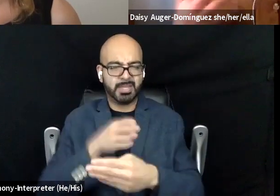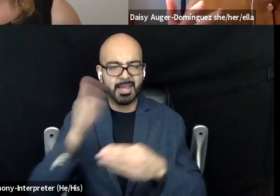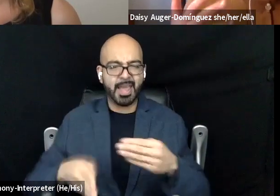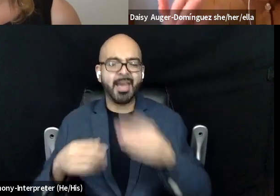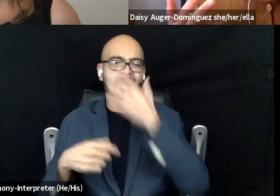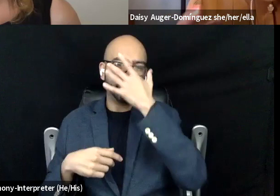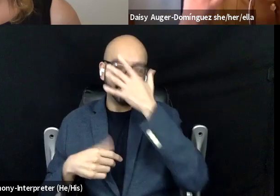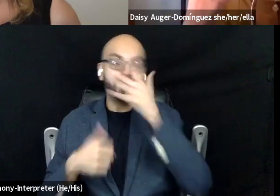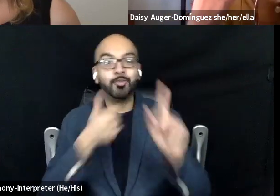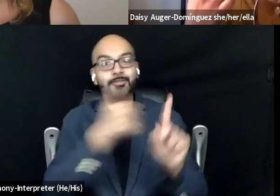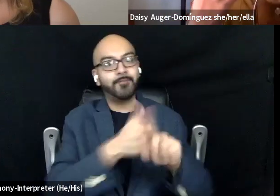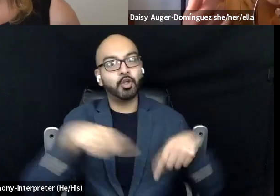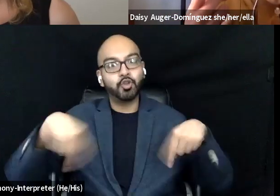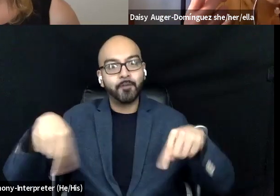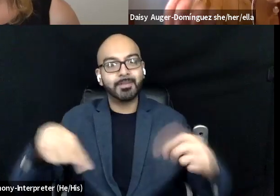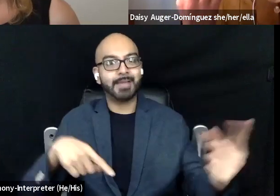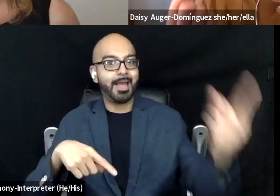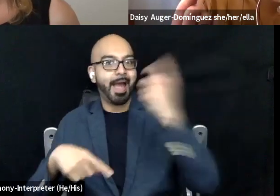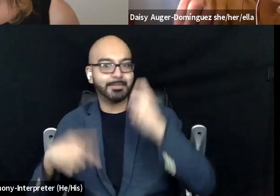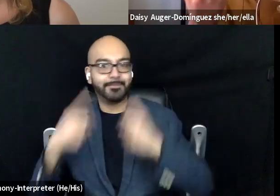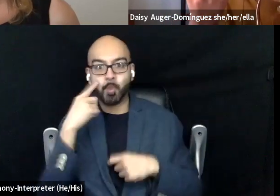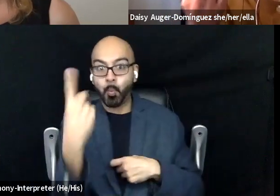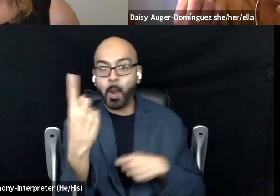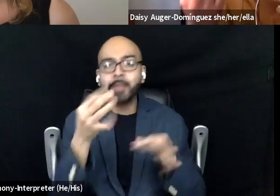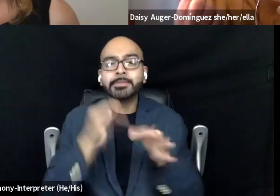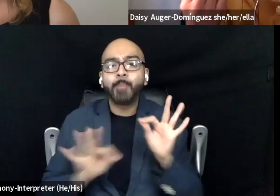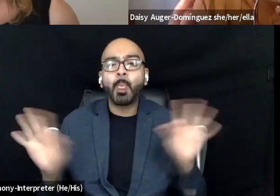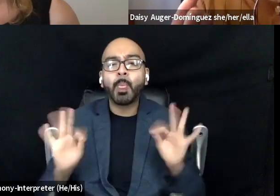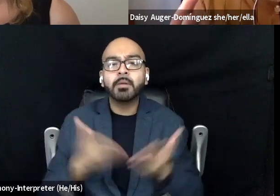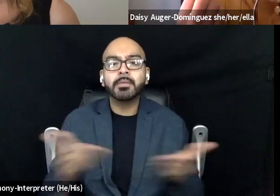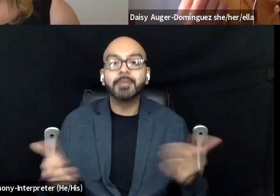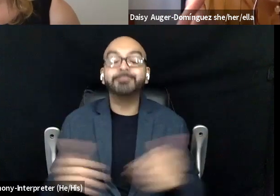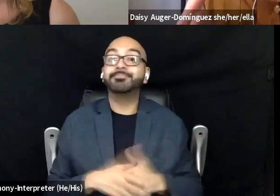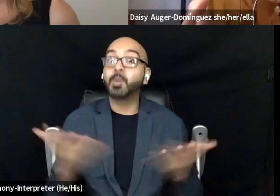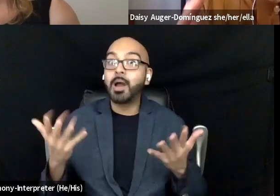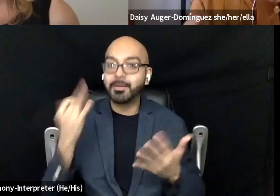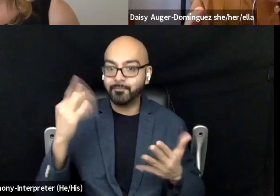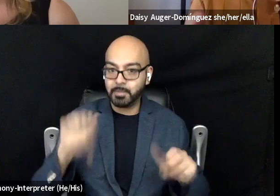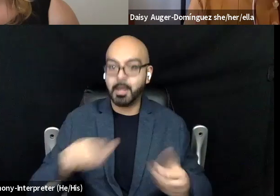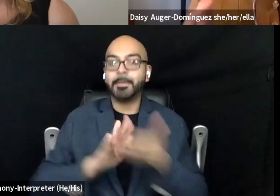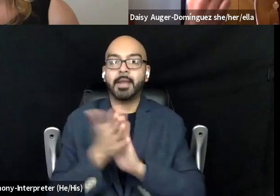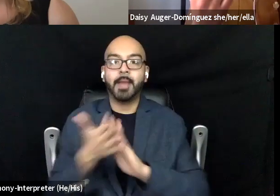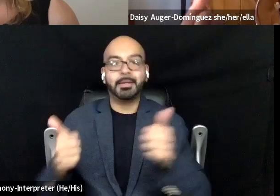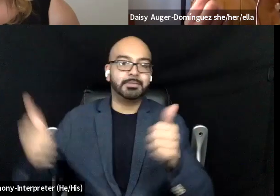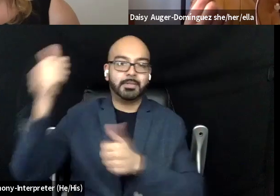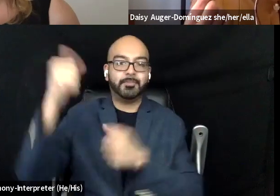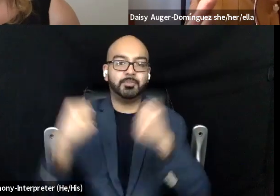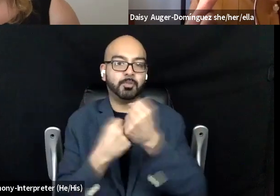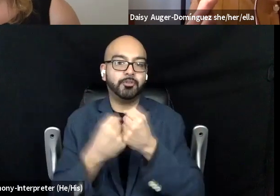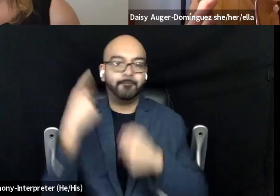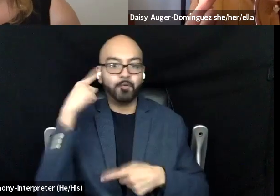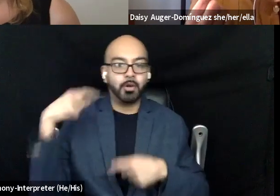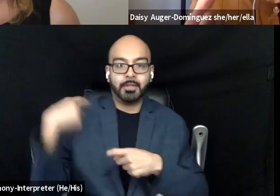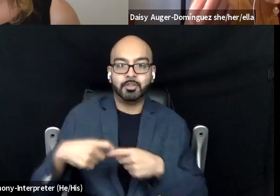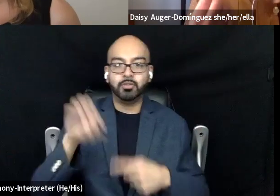so nervous about asking me for one simple thing, which was if I could be the executive sponsor for the Latino ERG. And I paused and I told her,